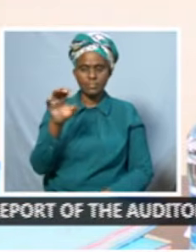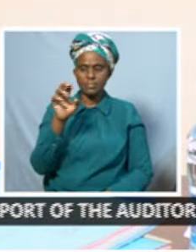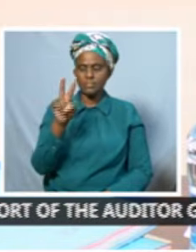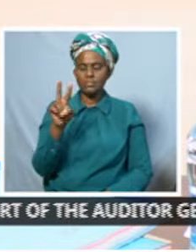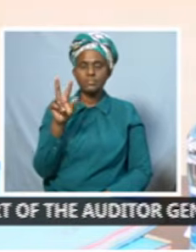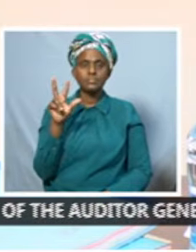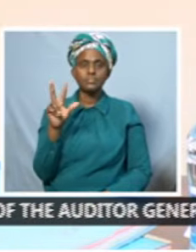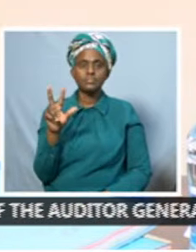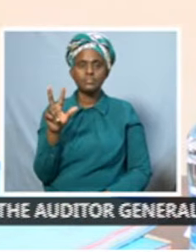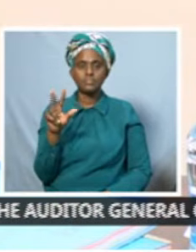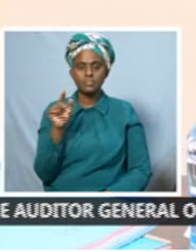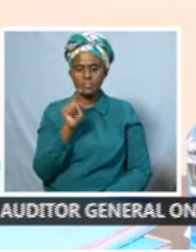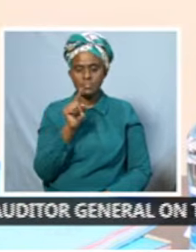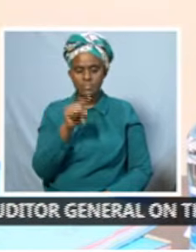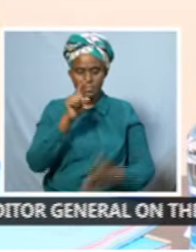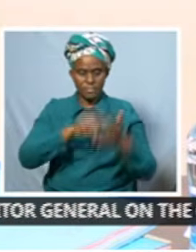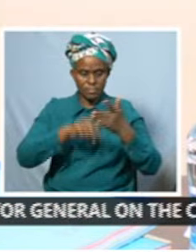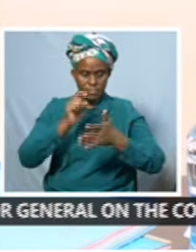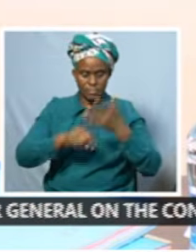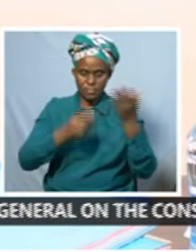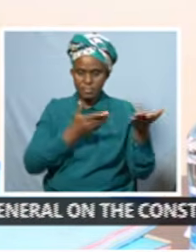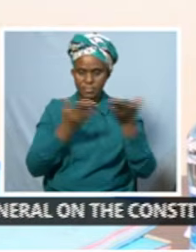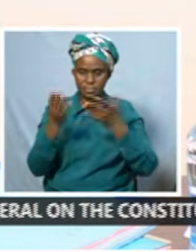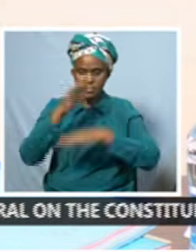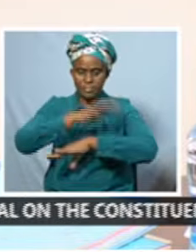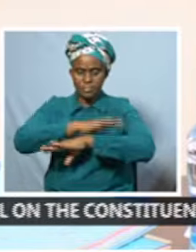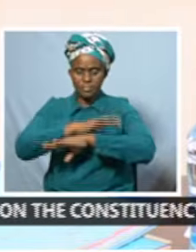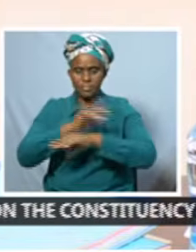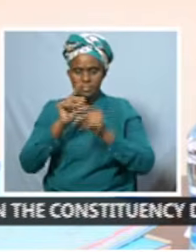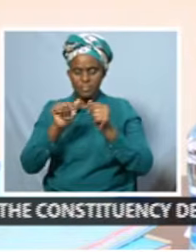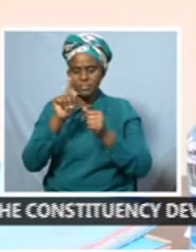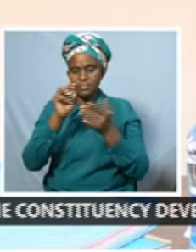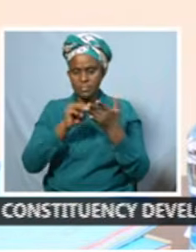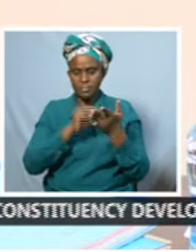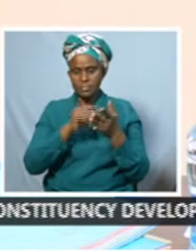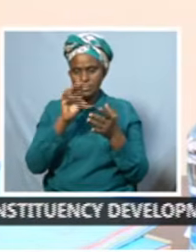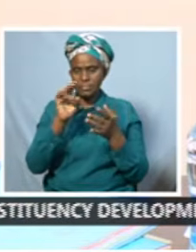7,104,523 and the cost of undelivered desks amounting to